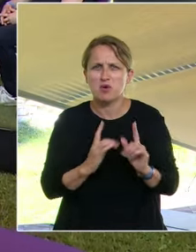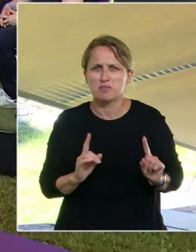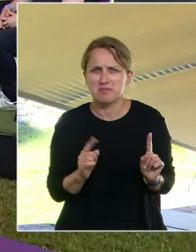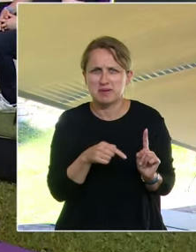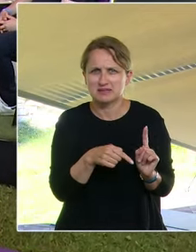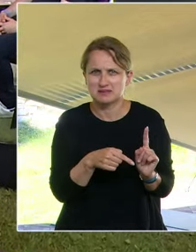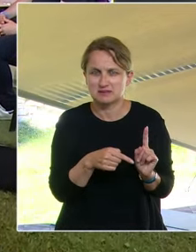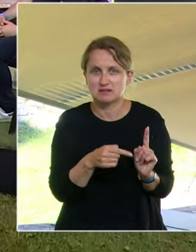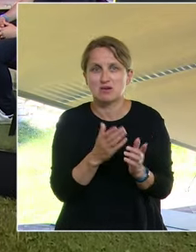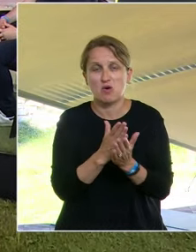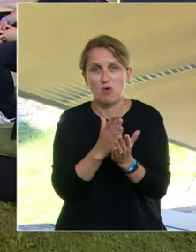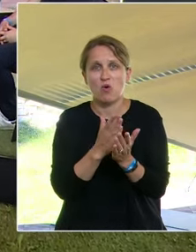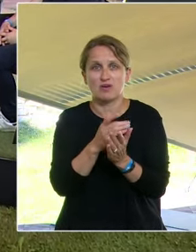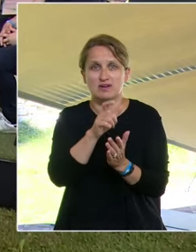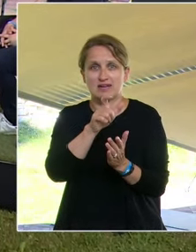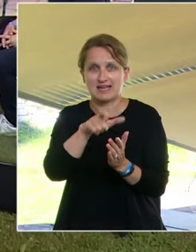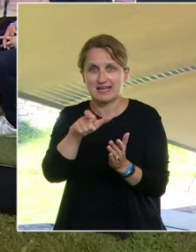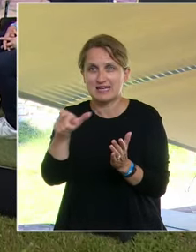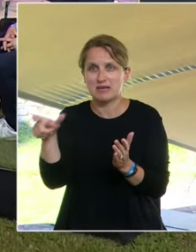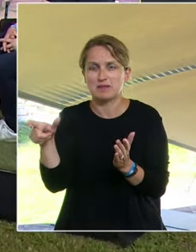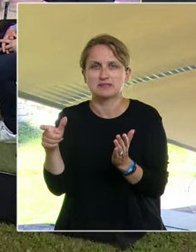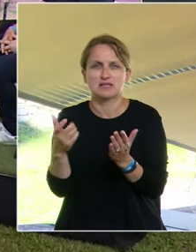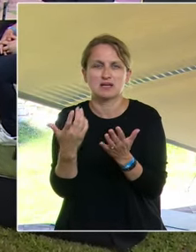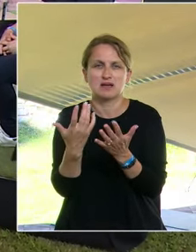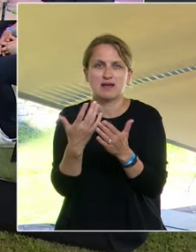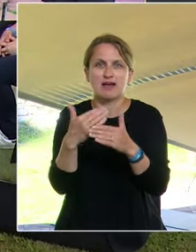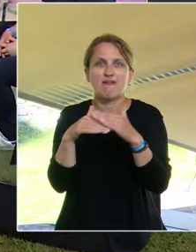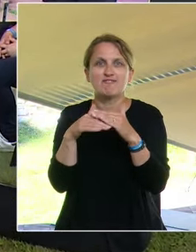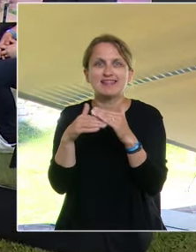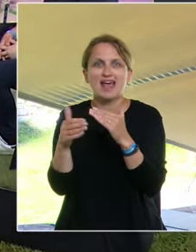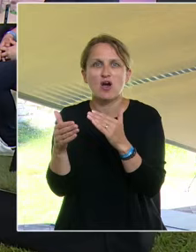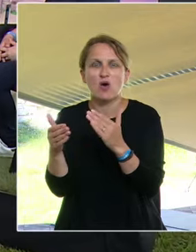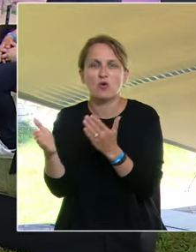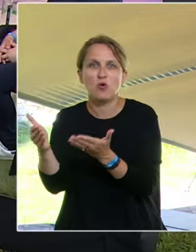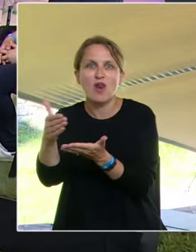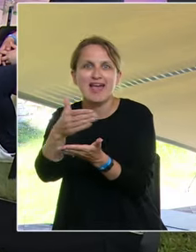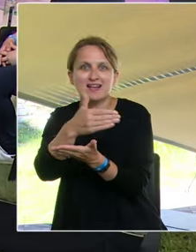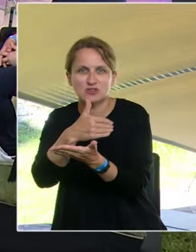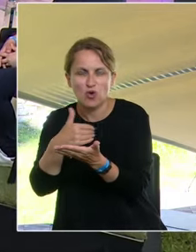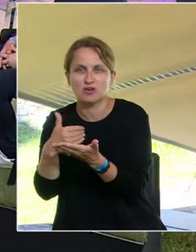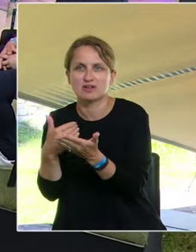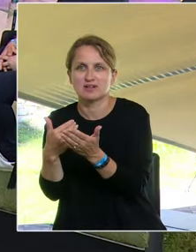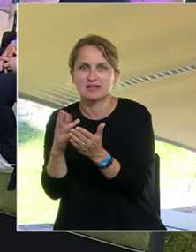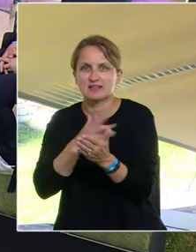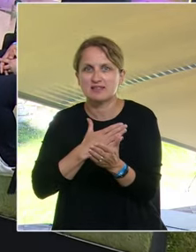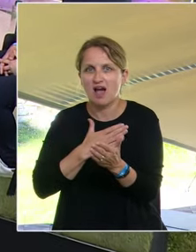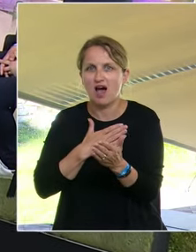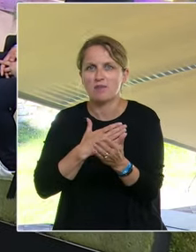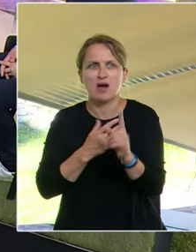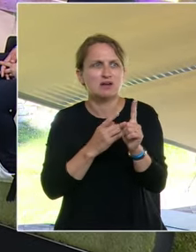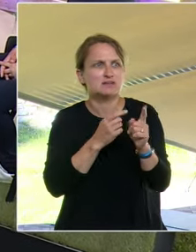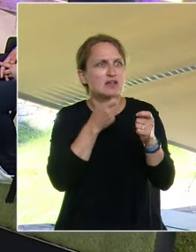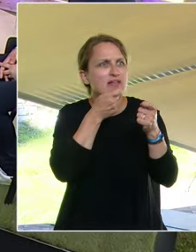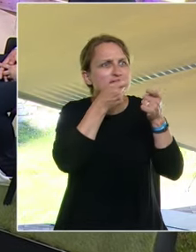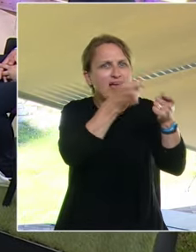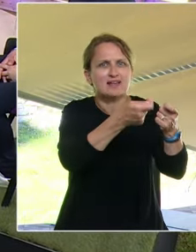was that there are people with very extensive video collections, is that, but you want to also like have it to show it to the public, but still